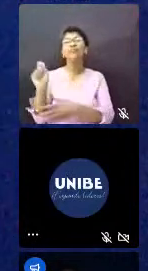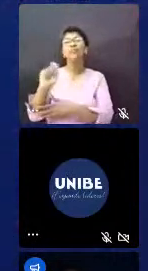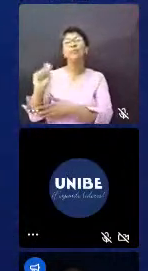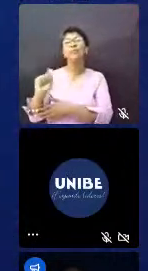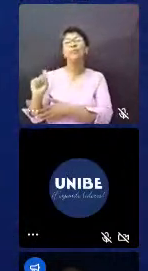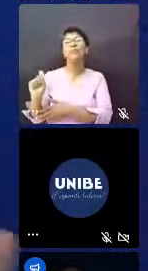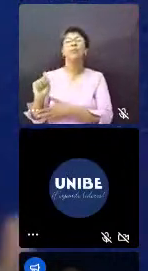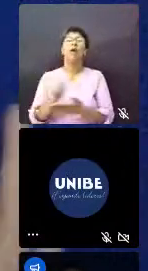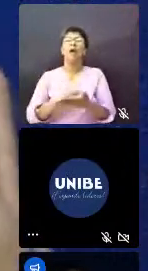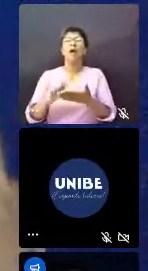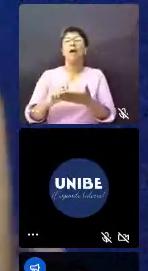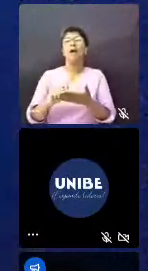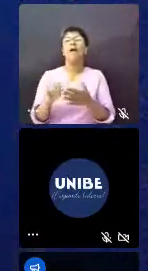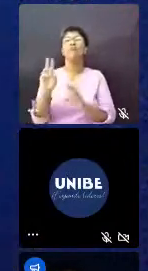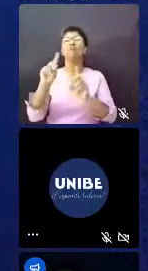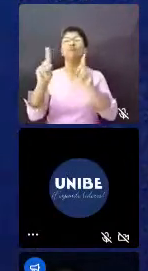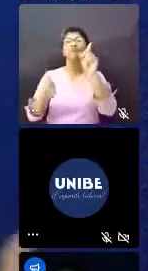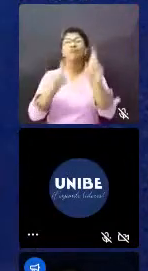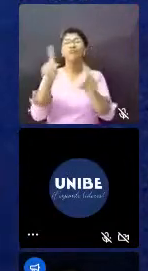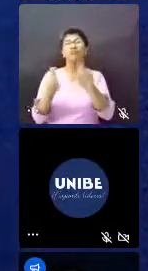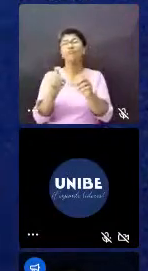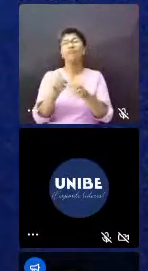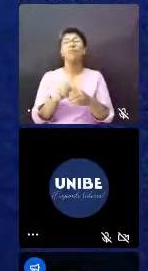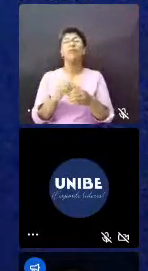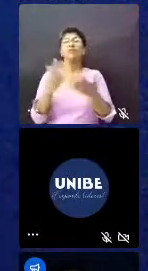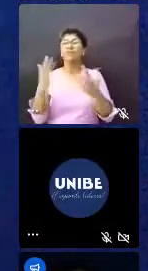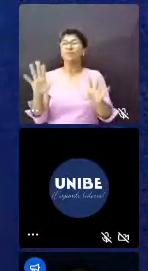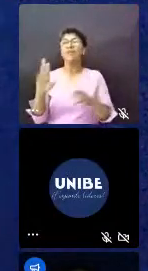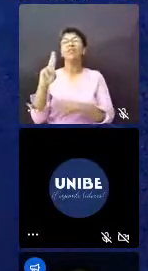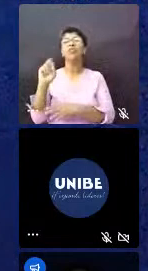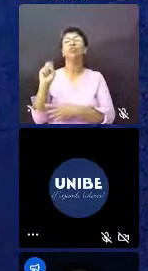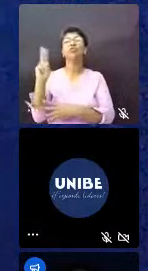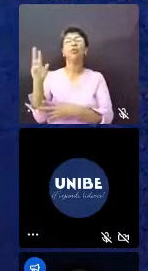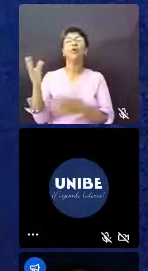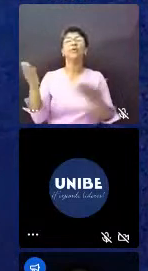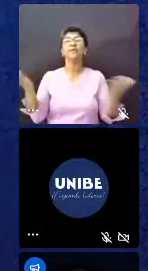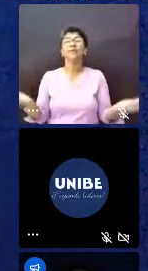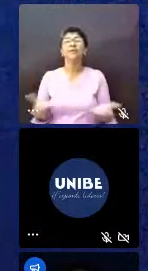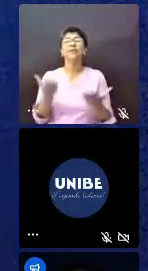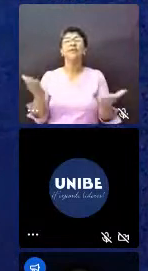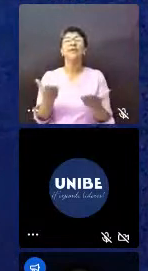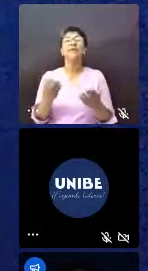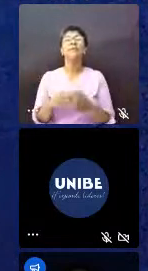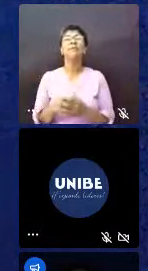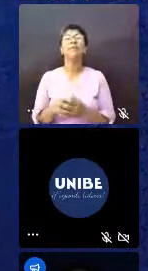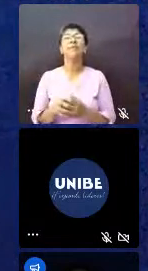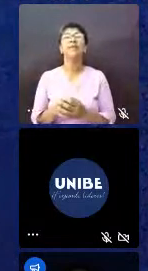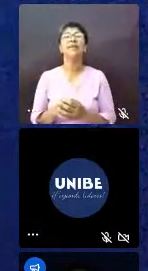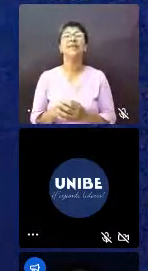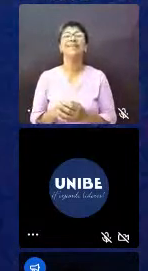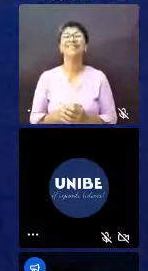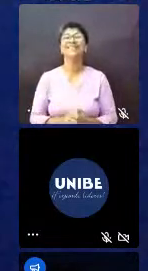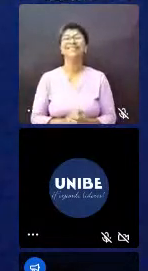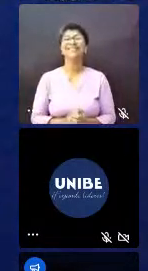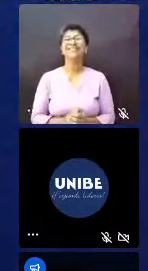your questions there. So without further ado, Dr. Odrewood-Coates, this virtual podium is